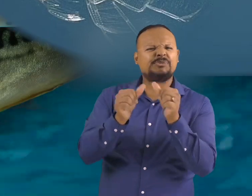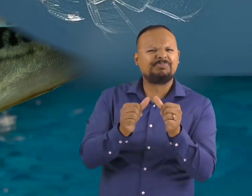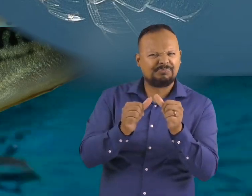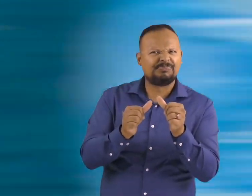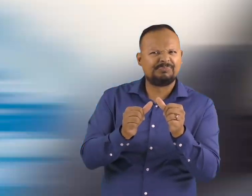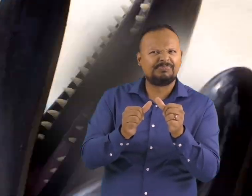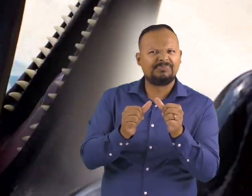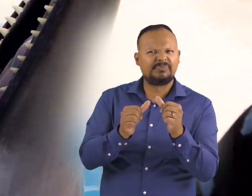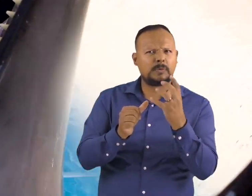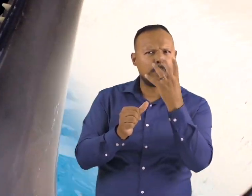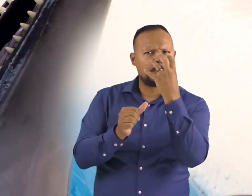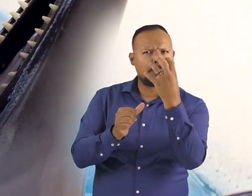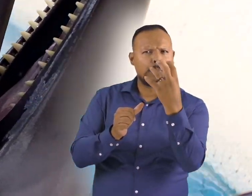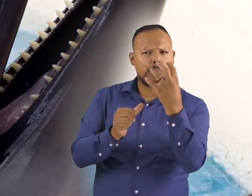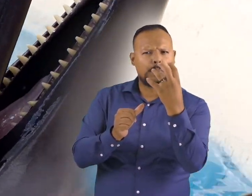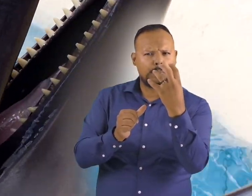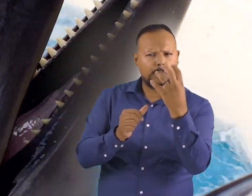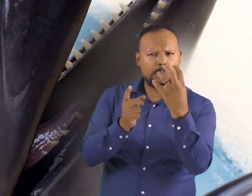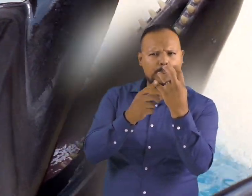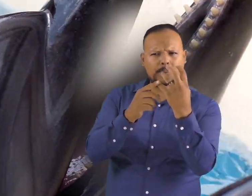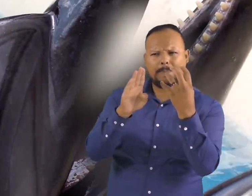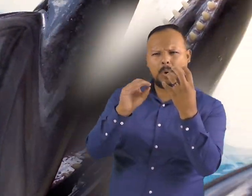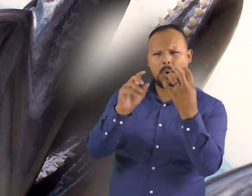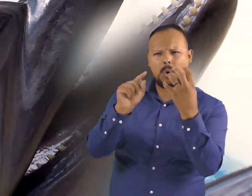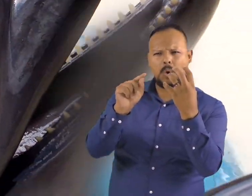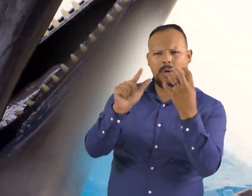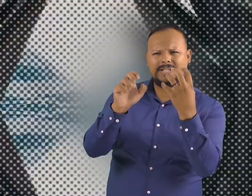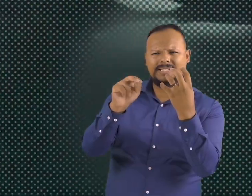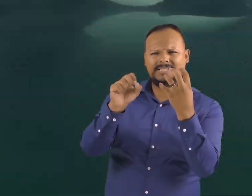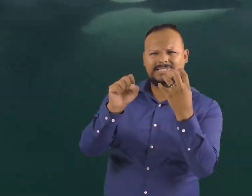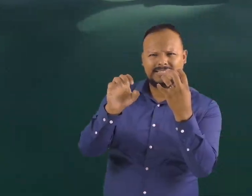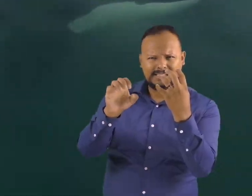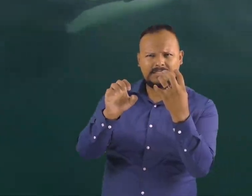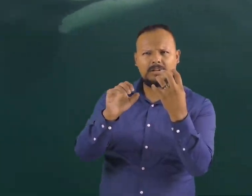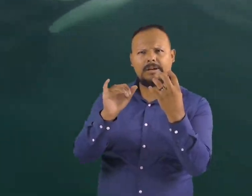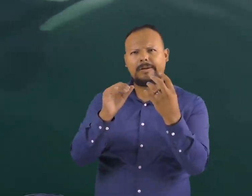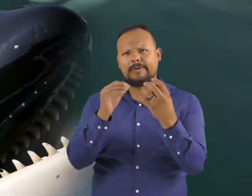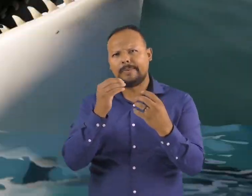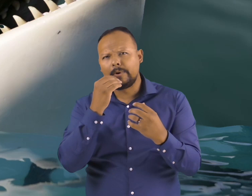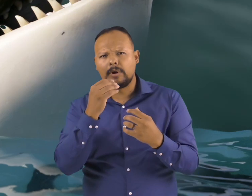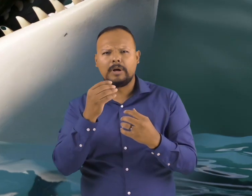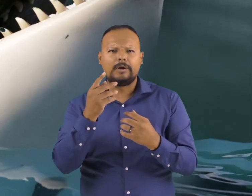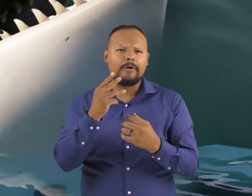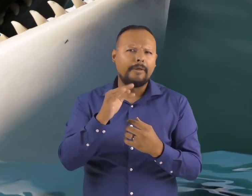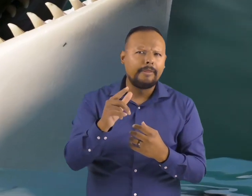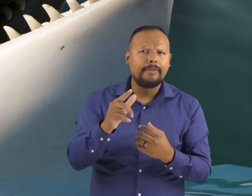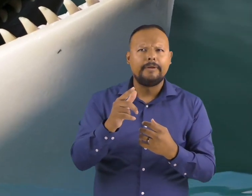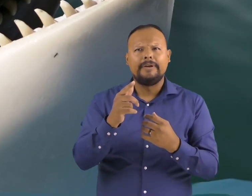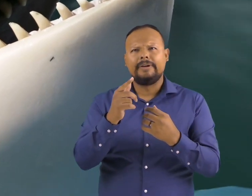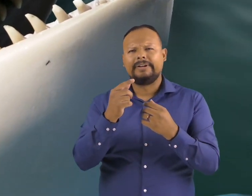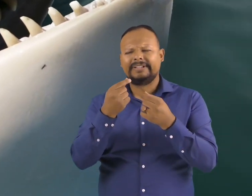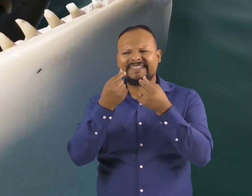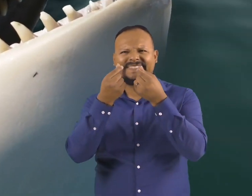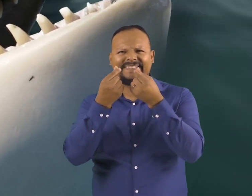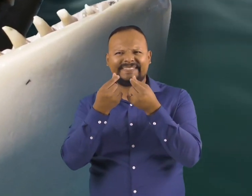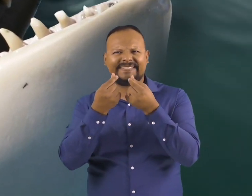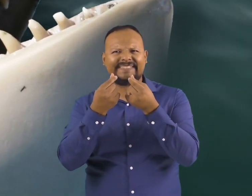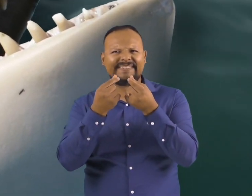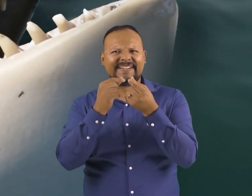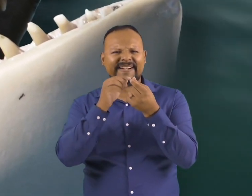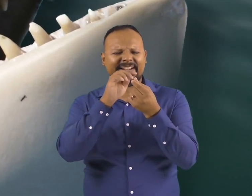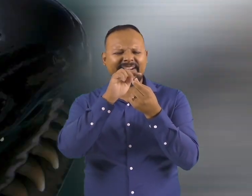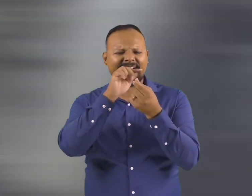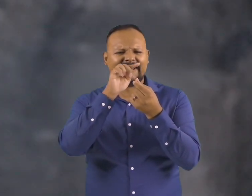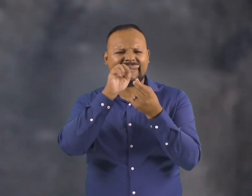and krill. So their teeth are conical and blunt. But other species have sharper teeth to help them eat